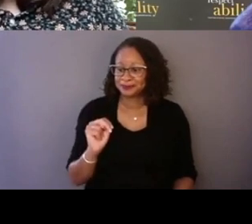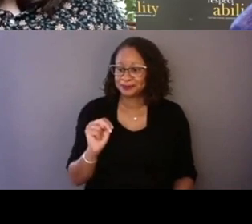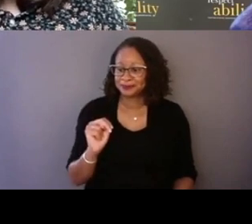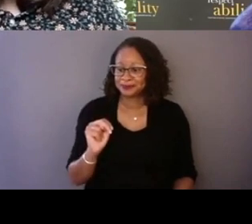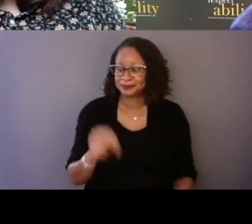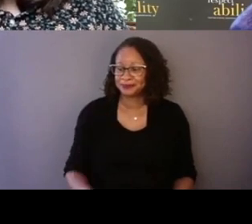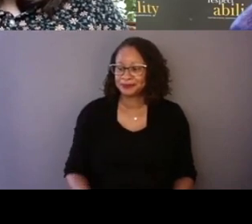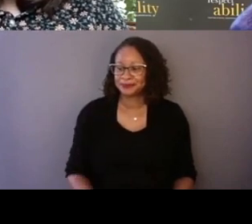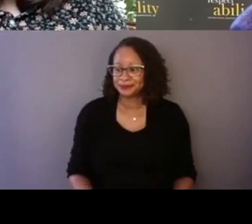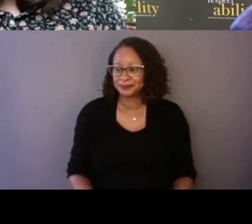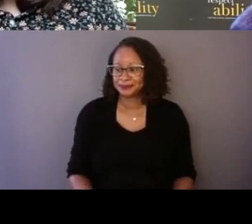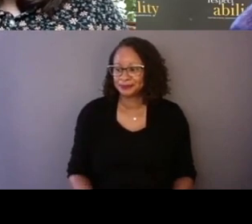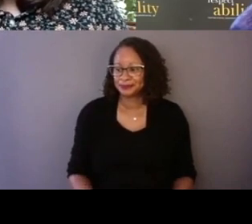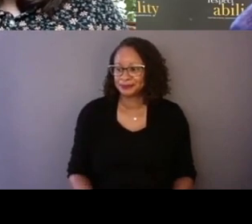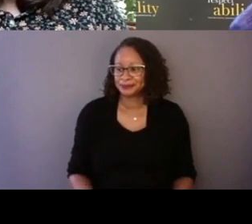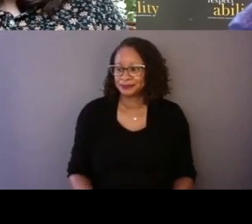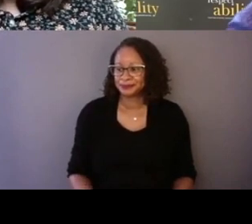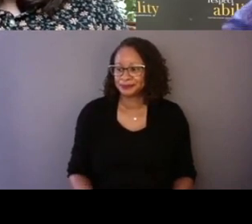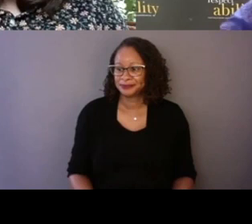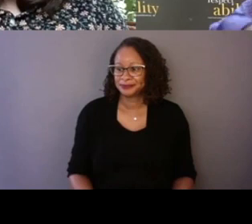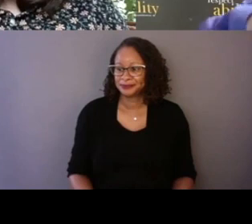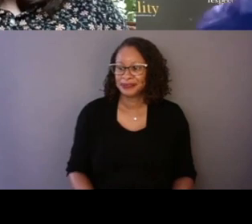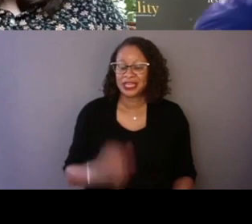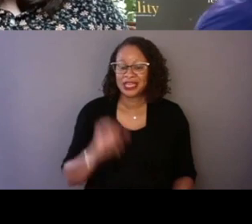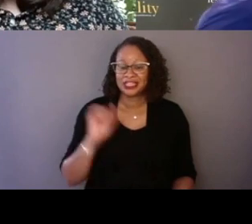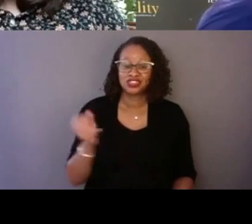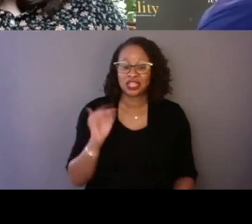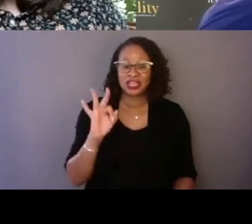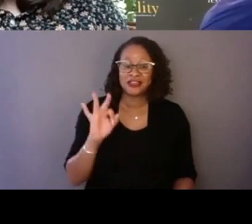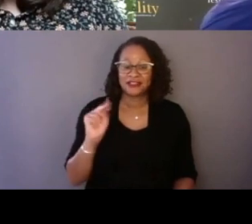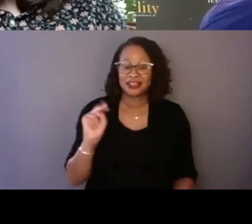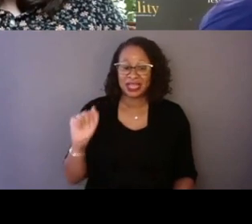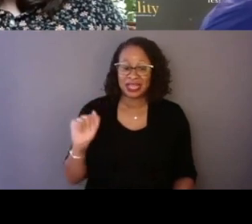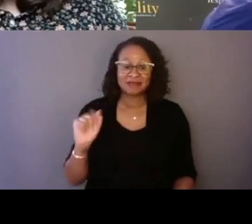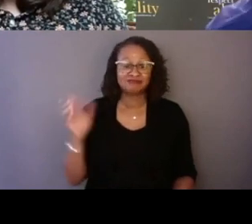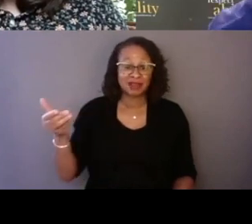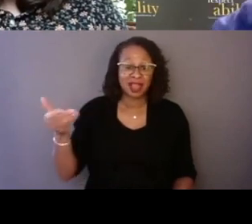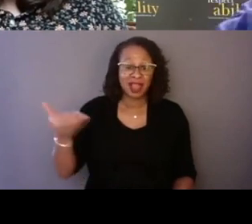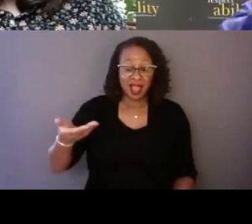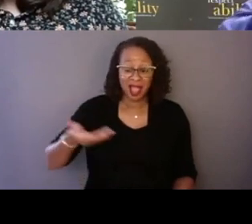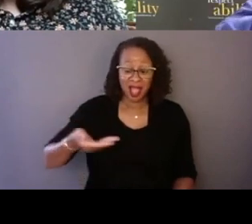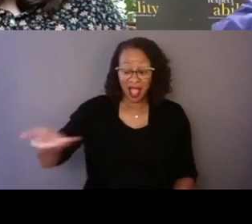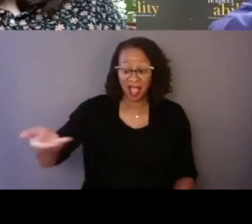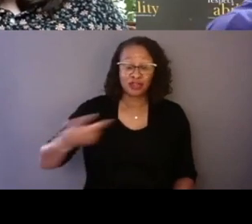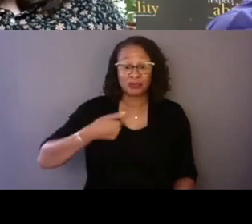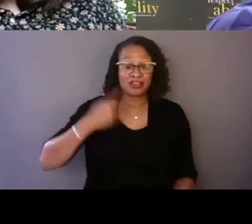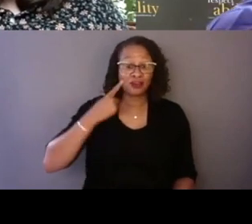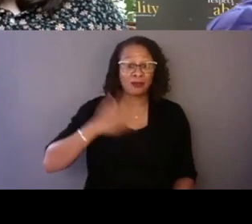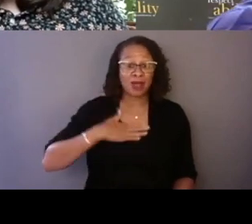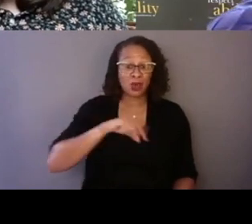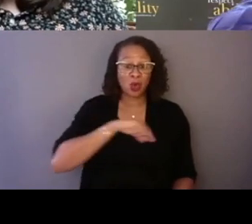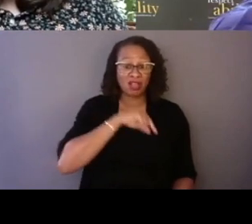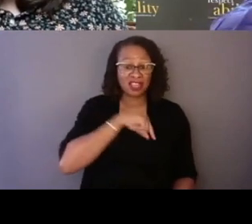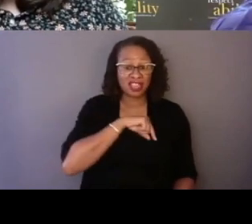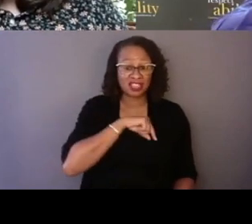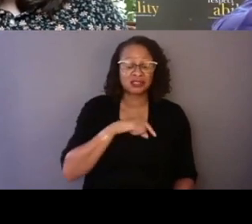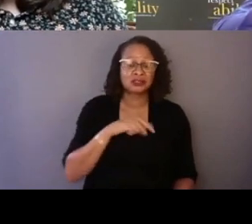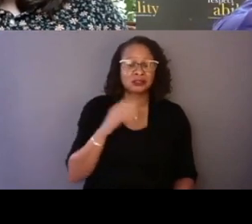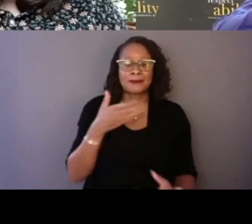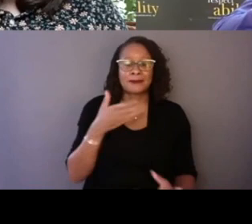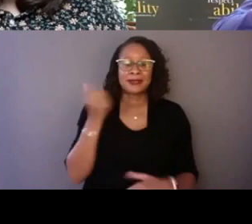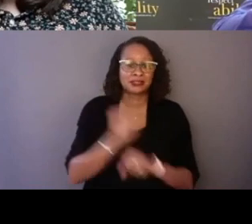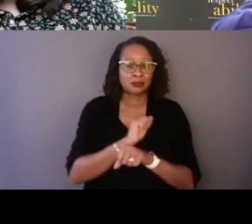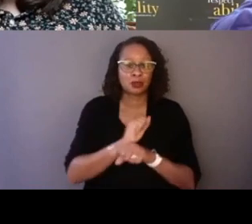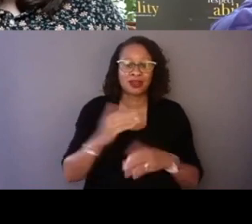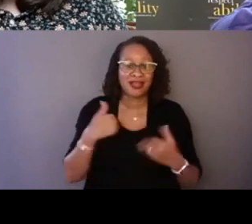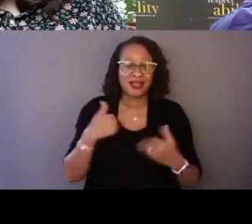and this was not the case certainly for JFNA. They hired me for my qualifications. They're the best employer I've ever had. But even if you want to be cynical